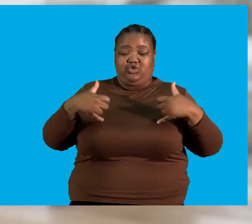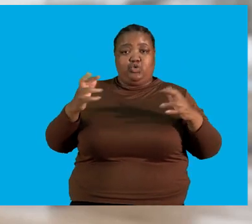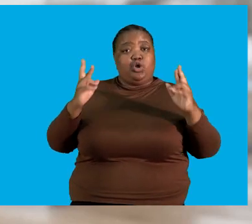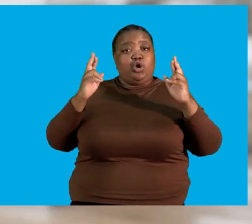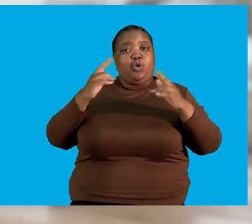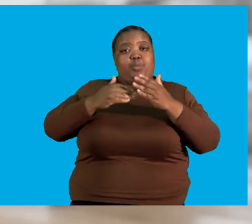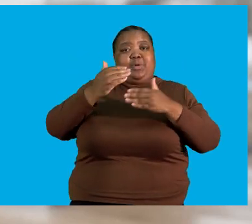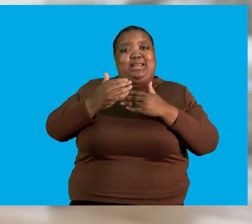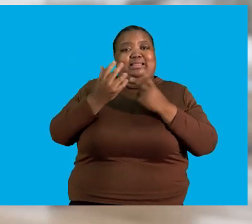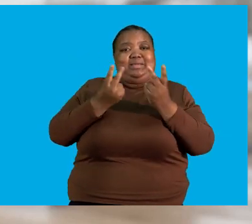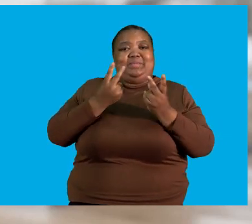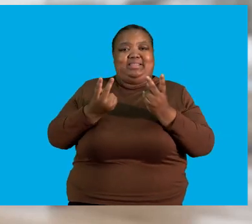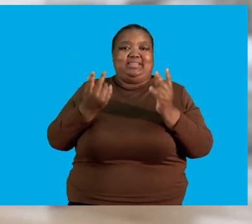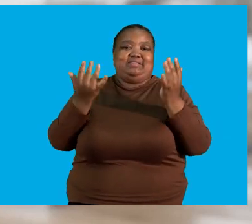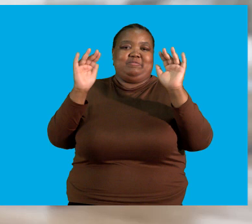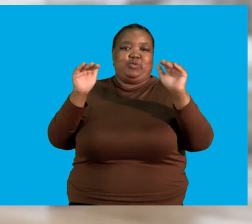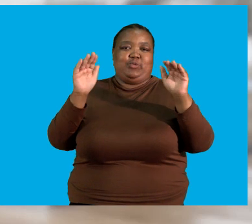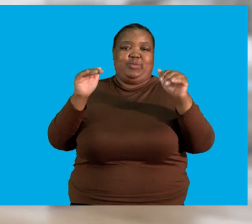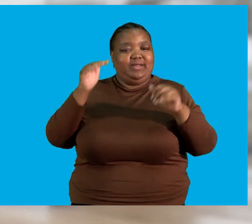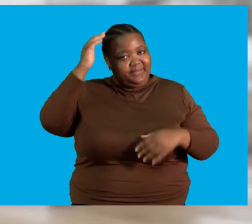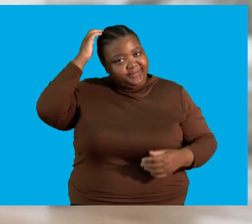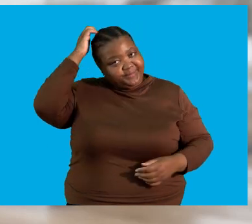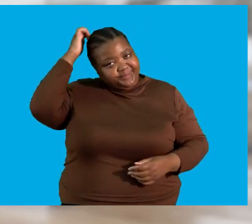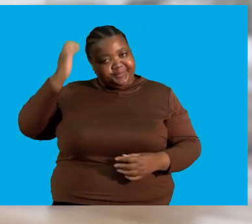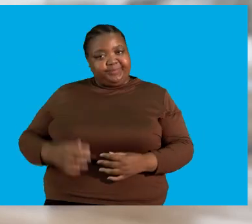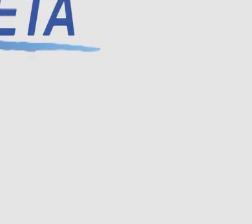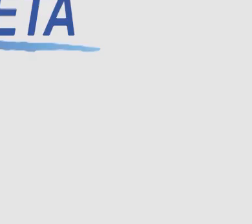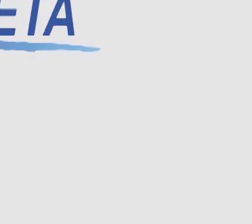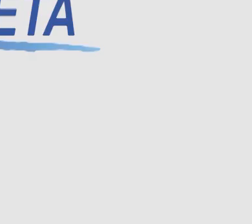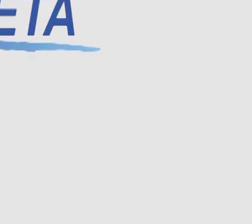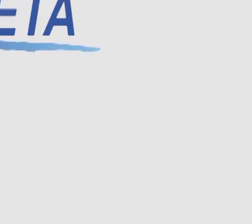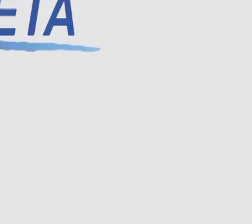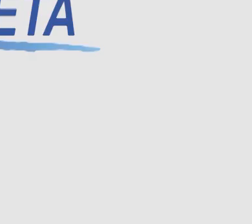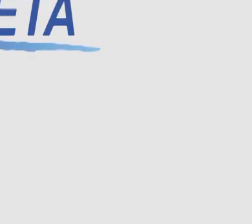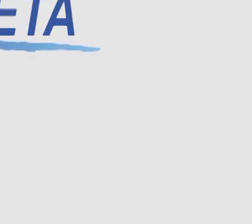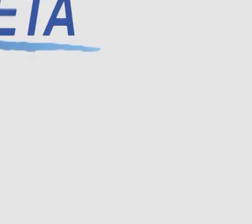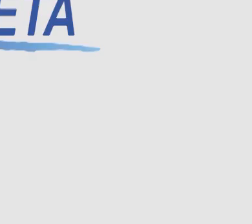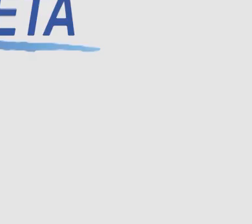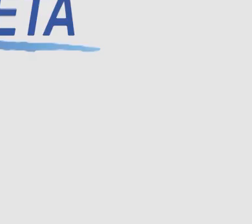Hoping to see you next time. This is goodbye from me.